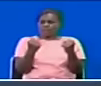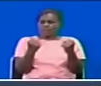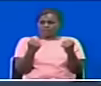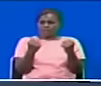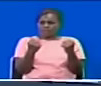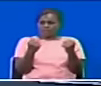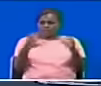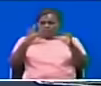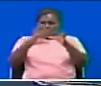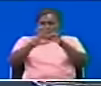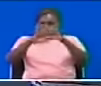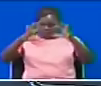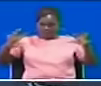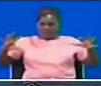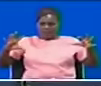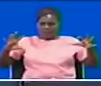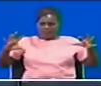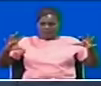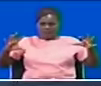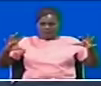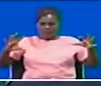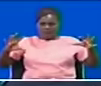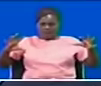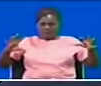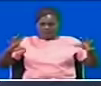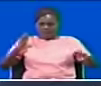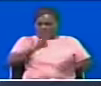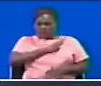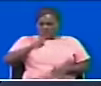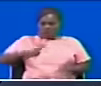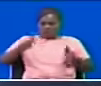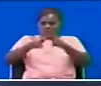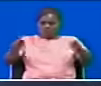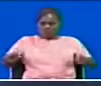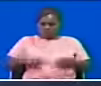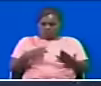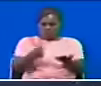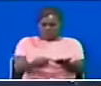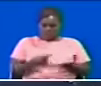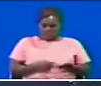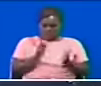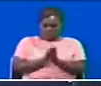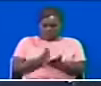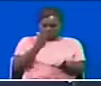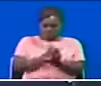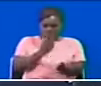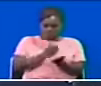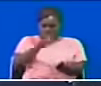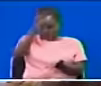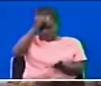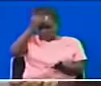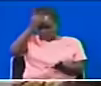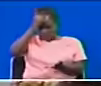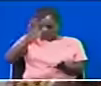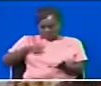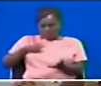is a disconnect of that boardroom discussion and the reality on the ground. And today, absolutely, women have